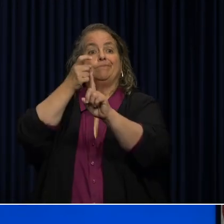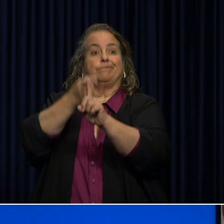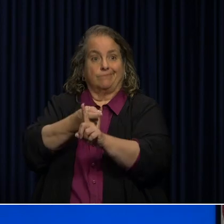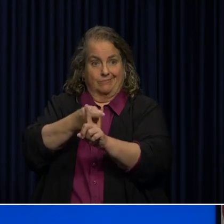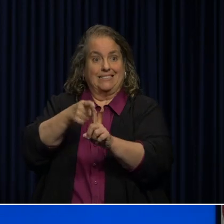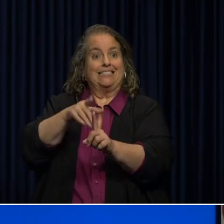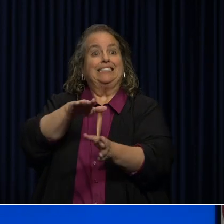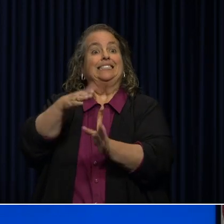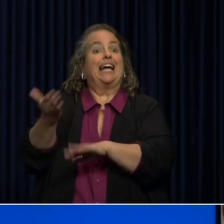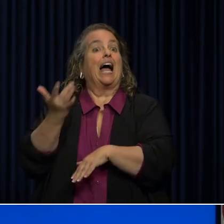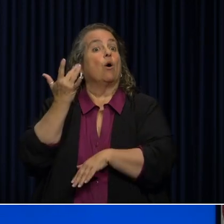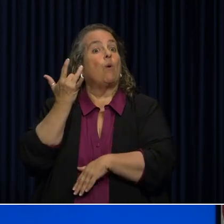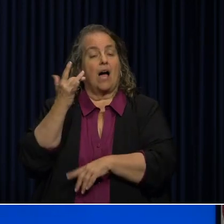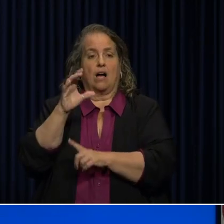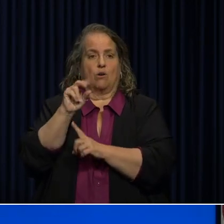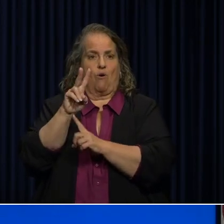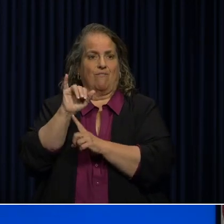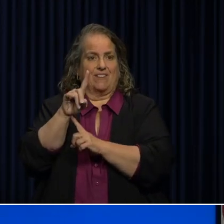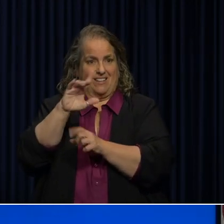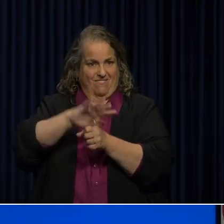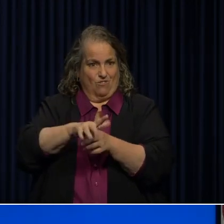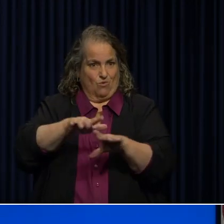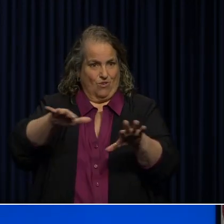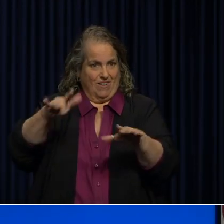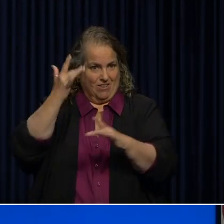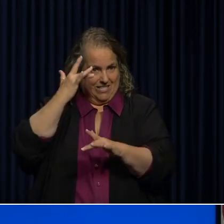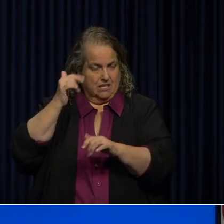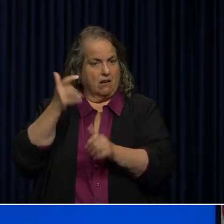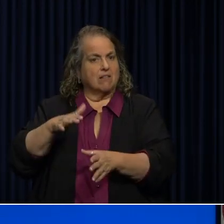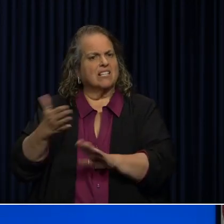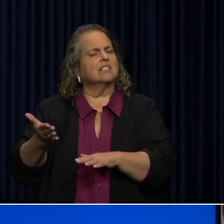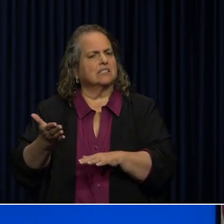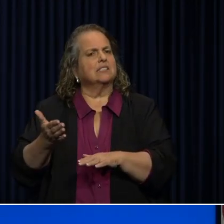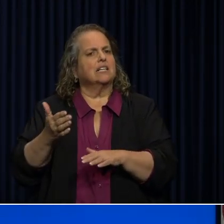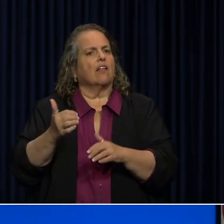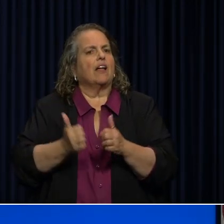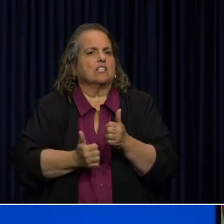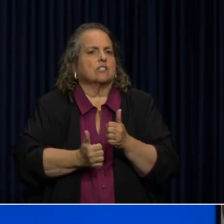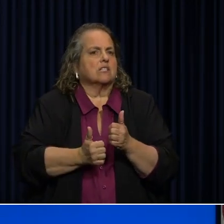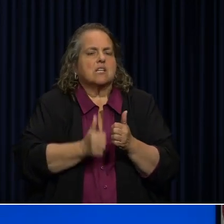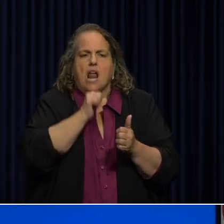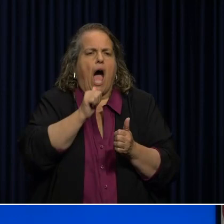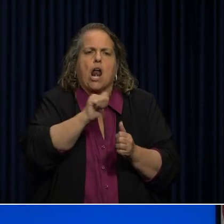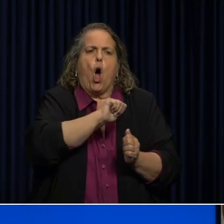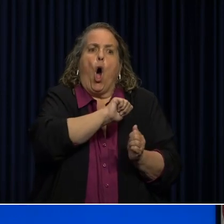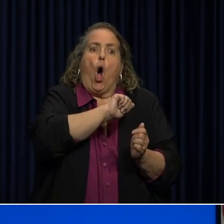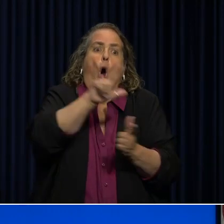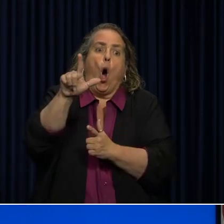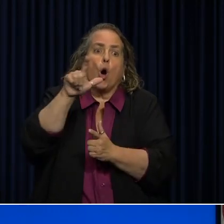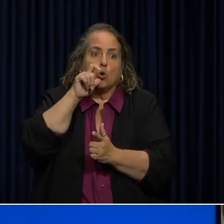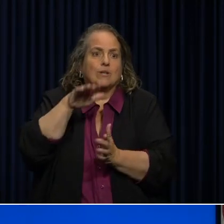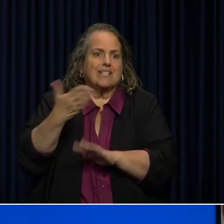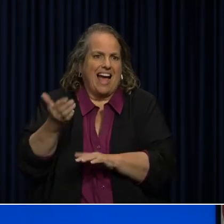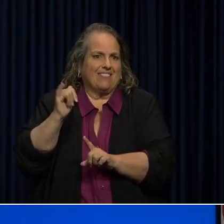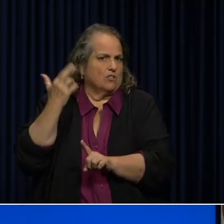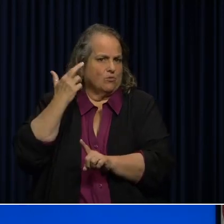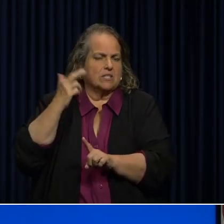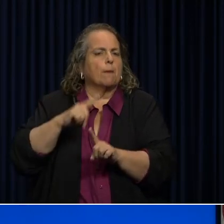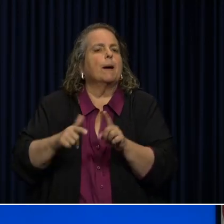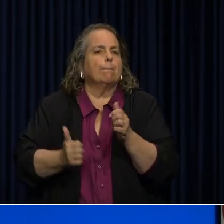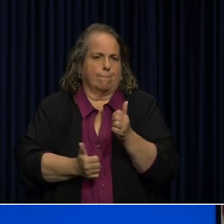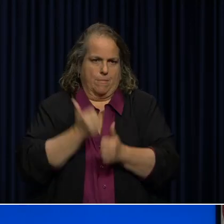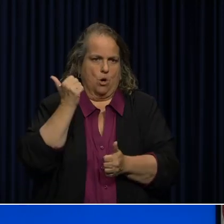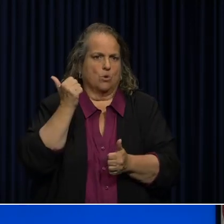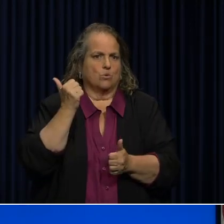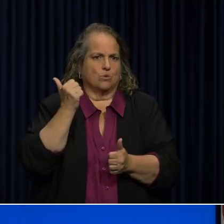comorbidities. That's not everybody, but that's most people. And that's what this disease does. It comes from people who already have some underlying